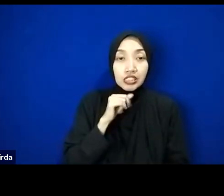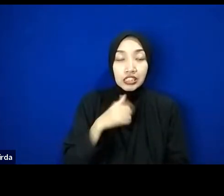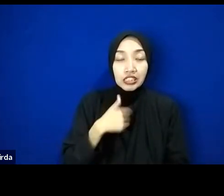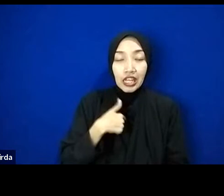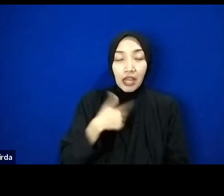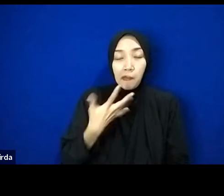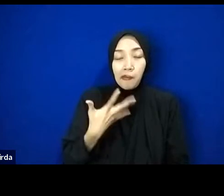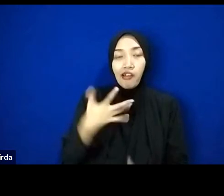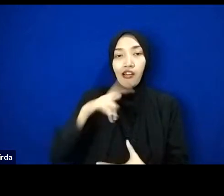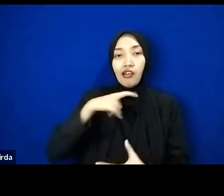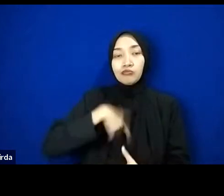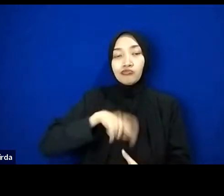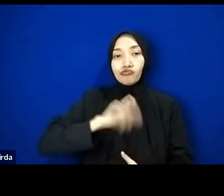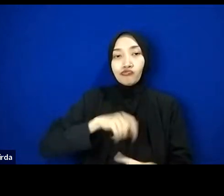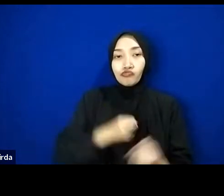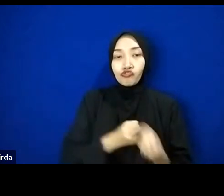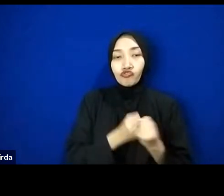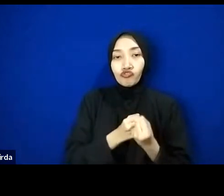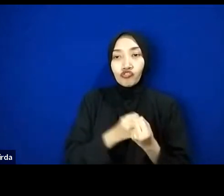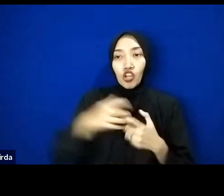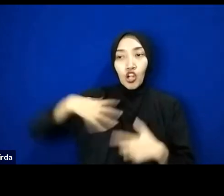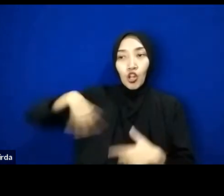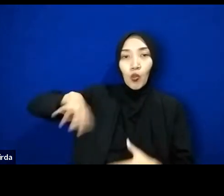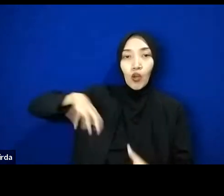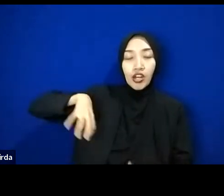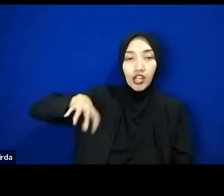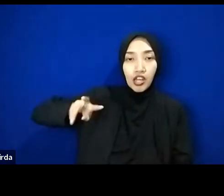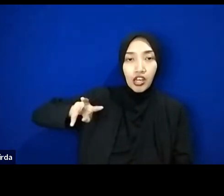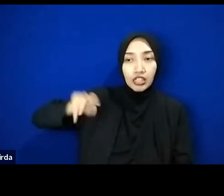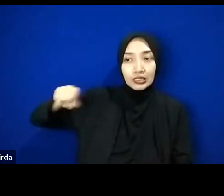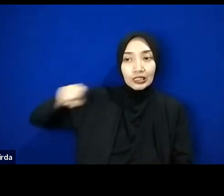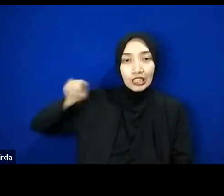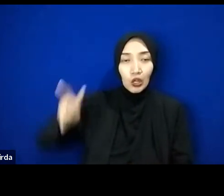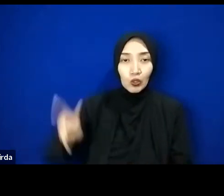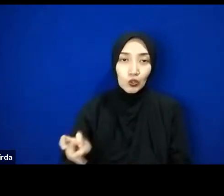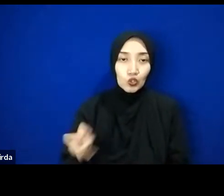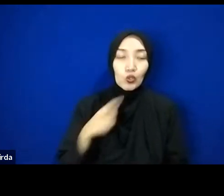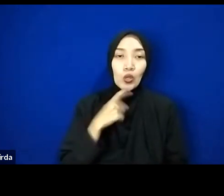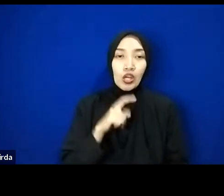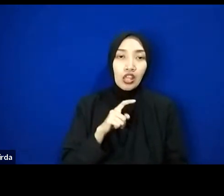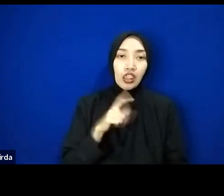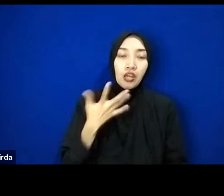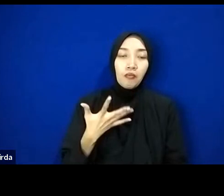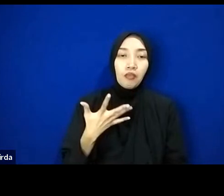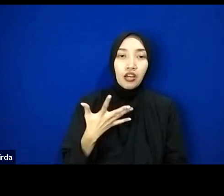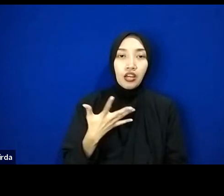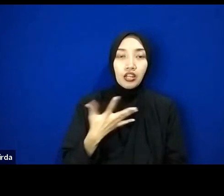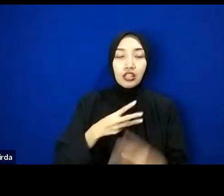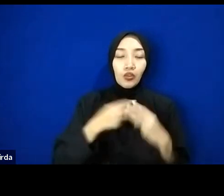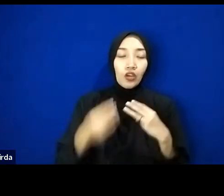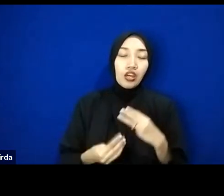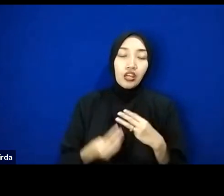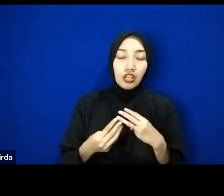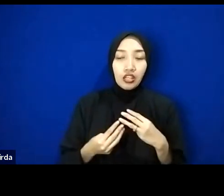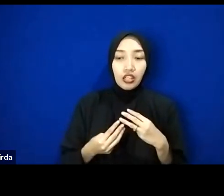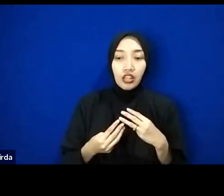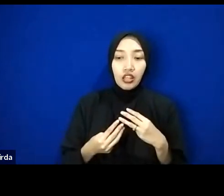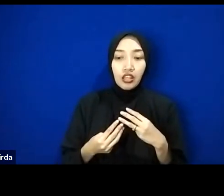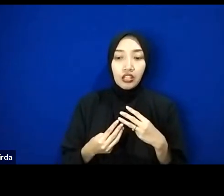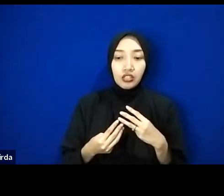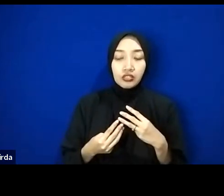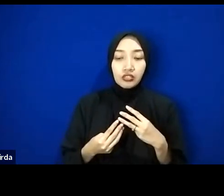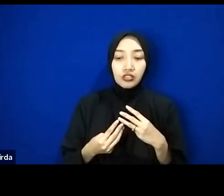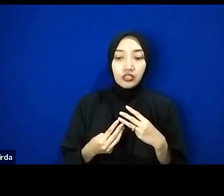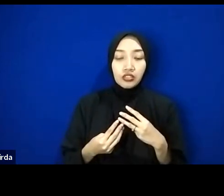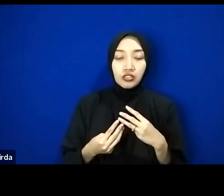in all terms to holistic representation. Meanwhile, in Indonesia is still pushing for fulfillment of the right